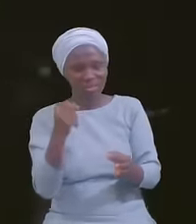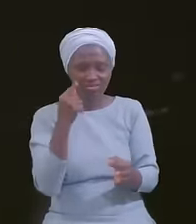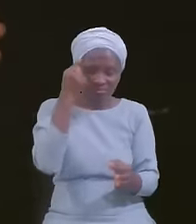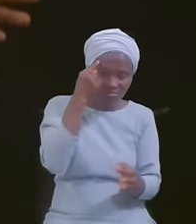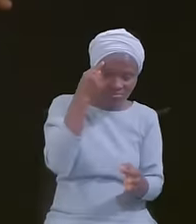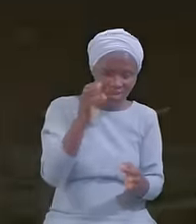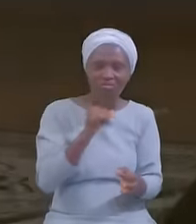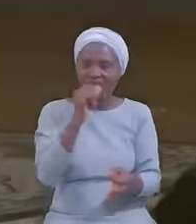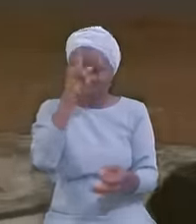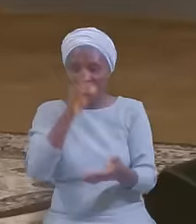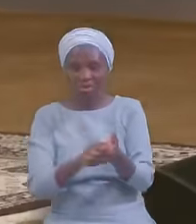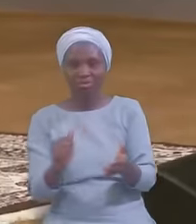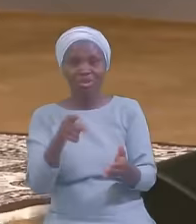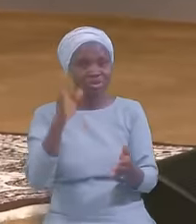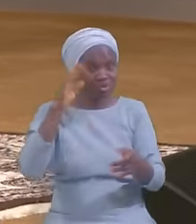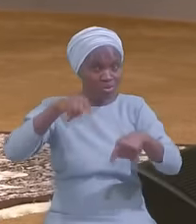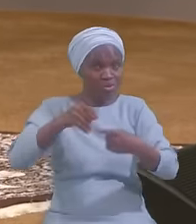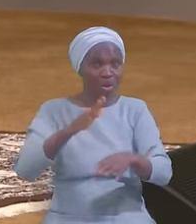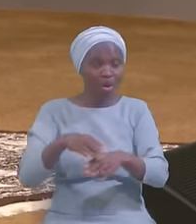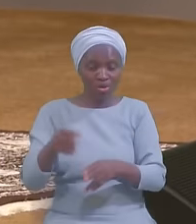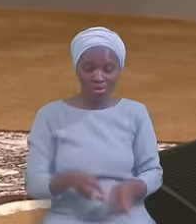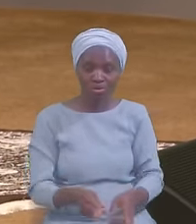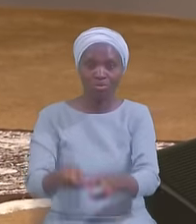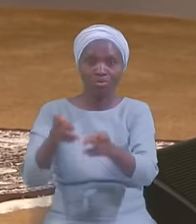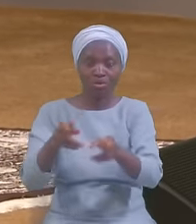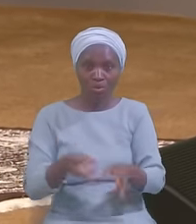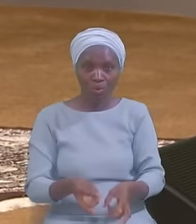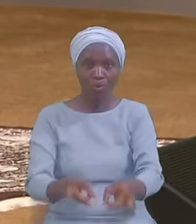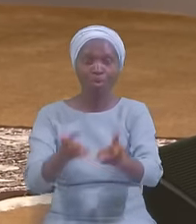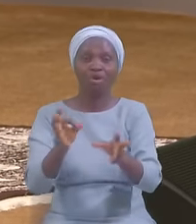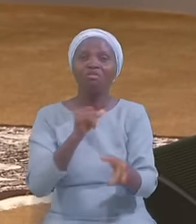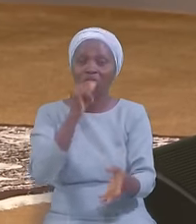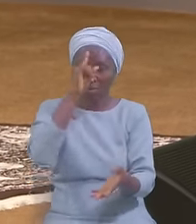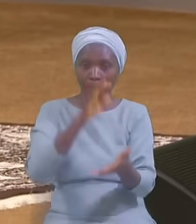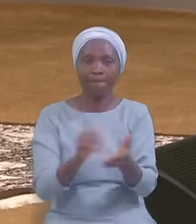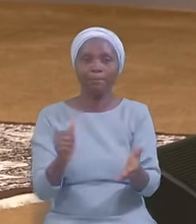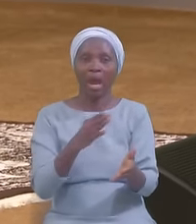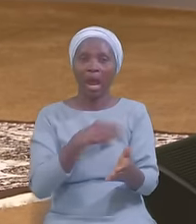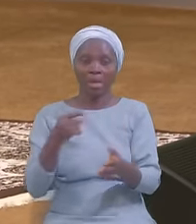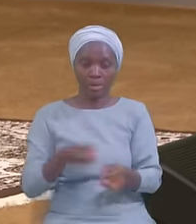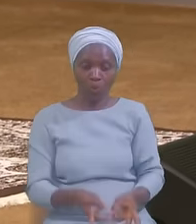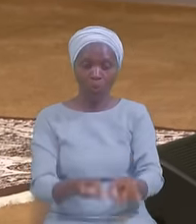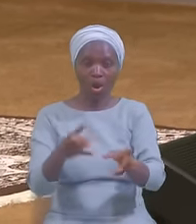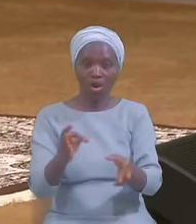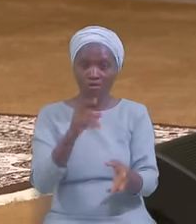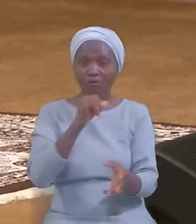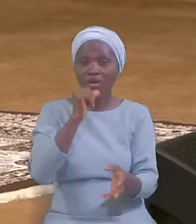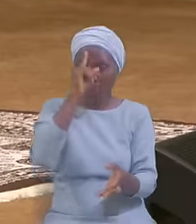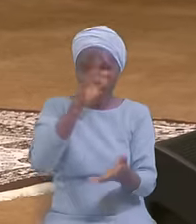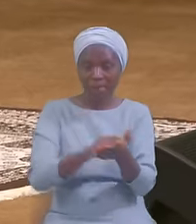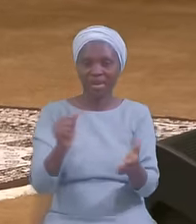will go on the road of unbelief. And the road of unbelief